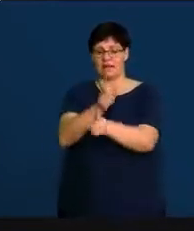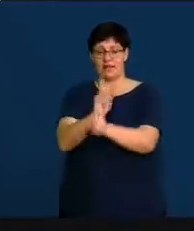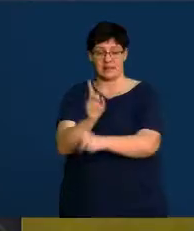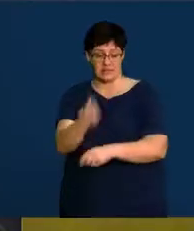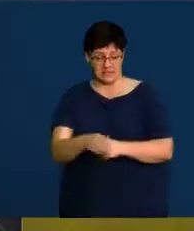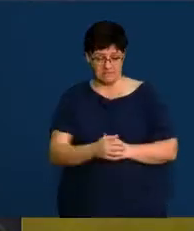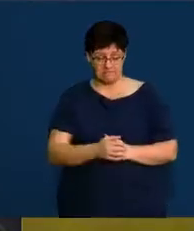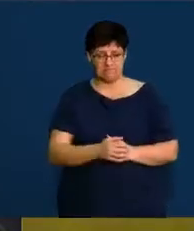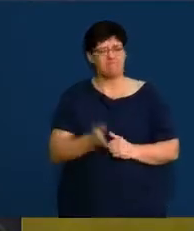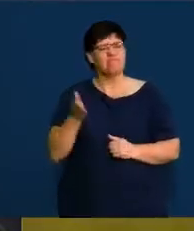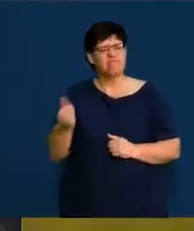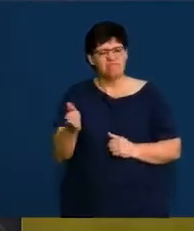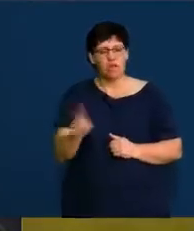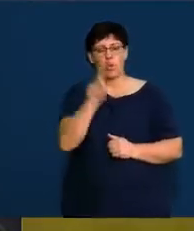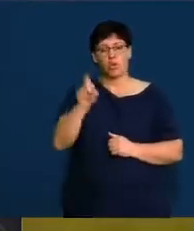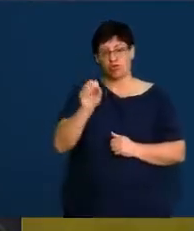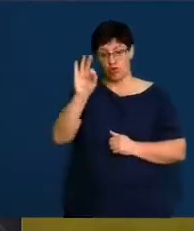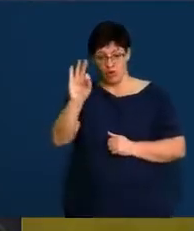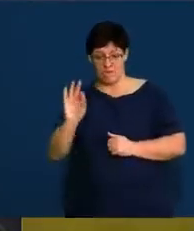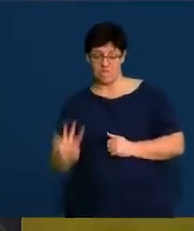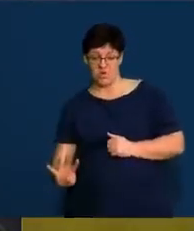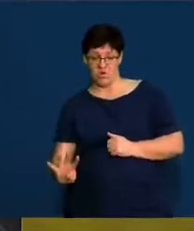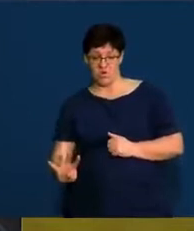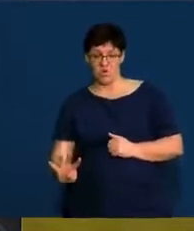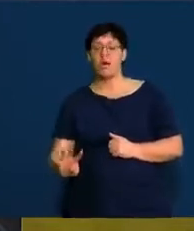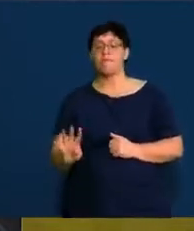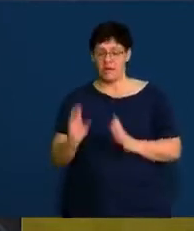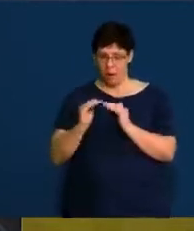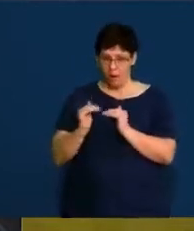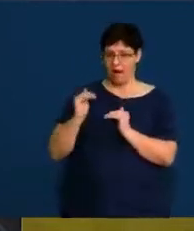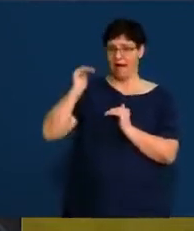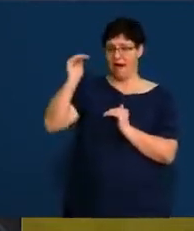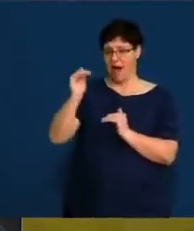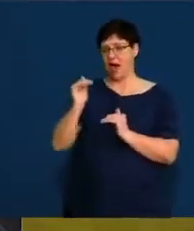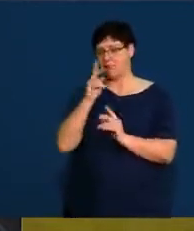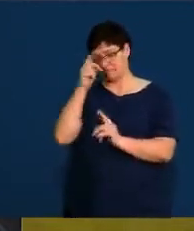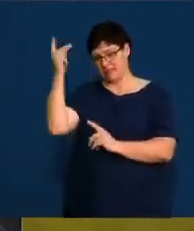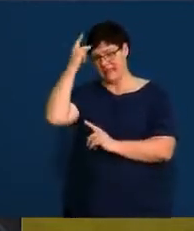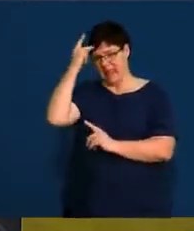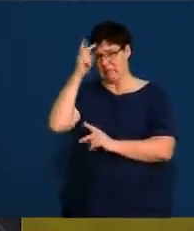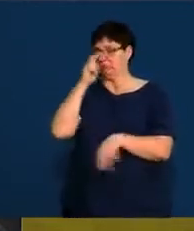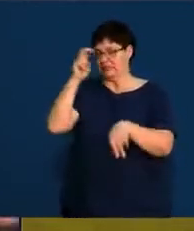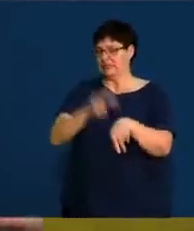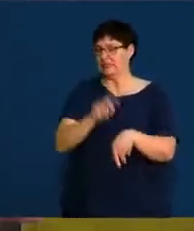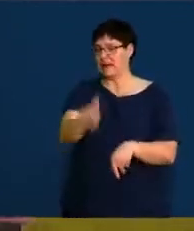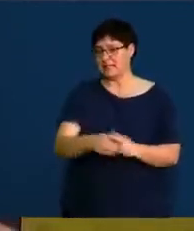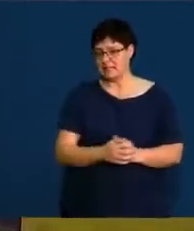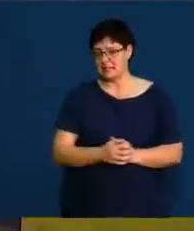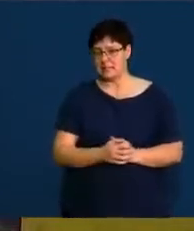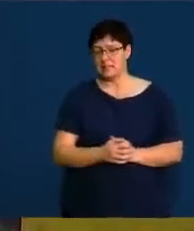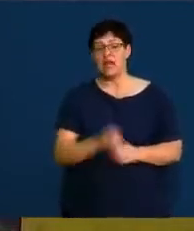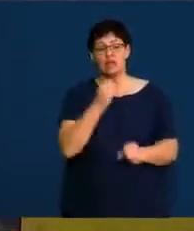we're talking specifically to question 3 and 4, where higher order thinking skills are required, bringing in